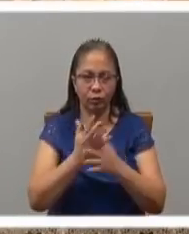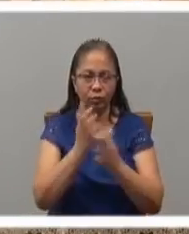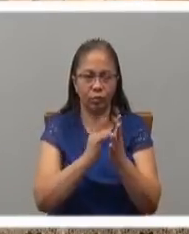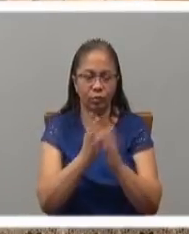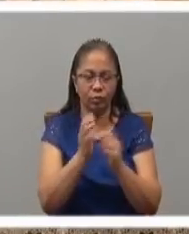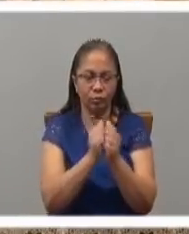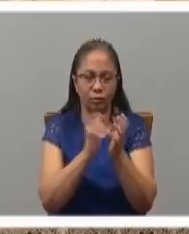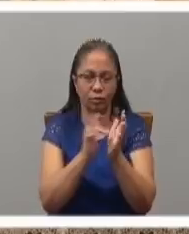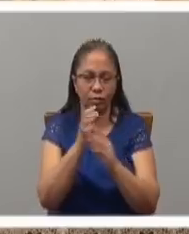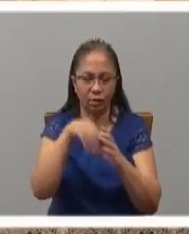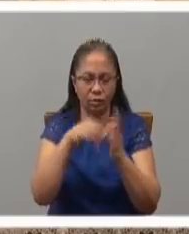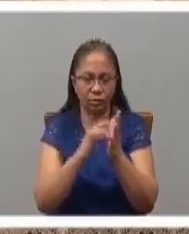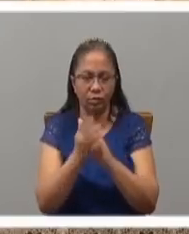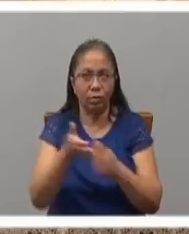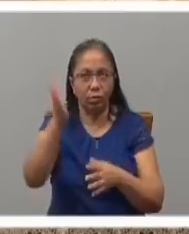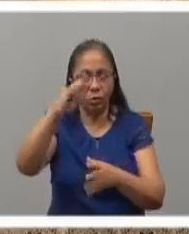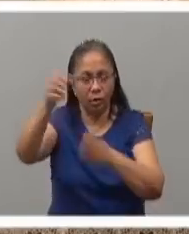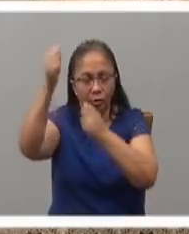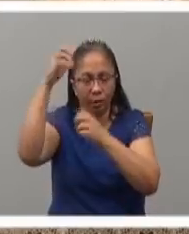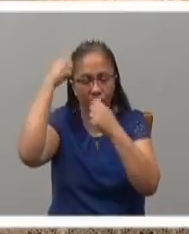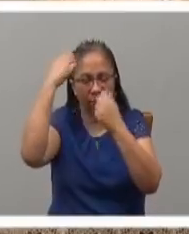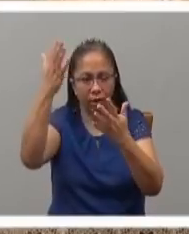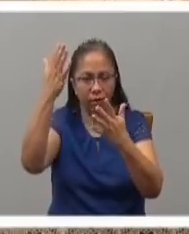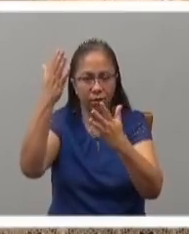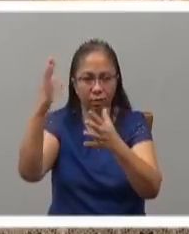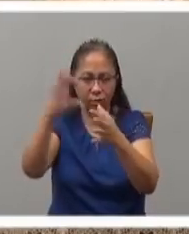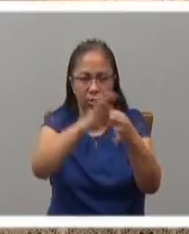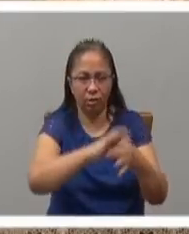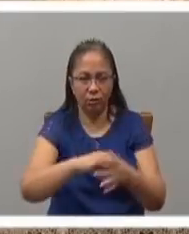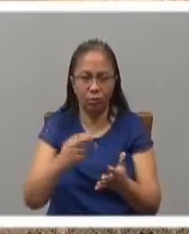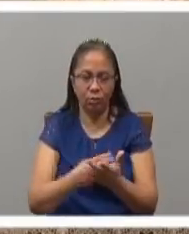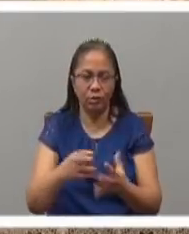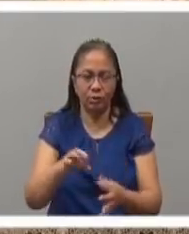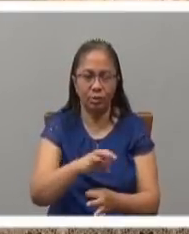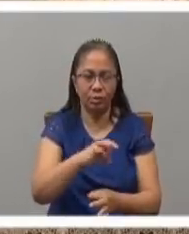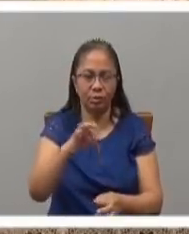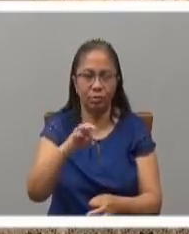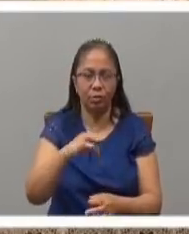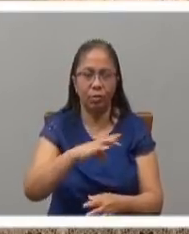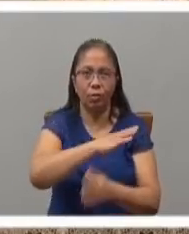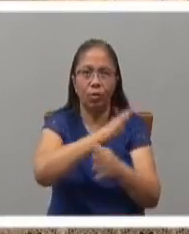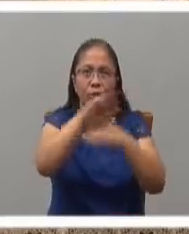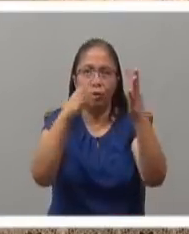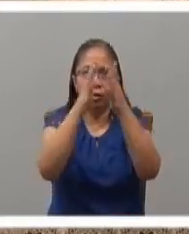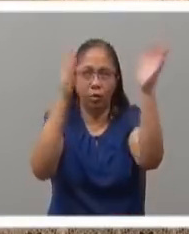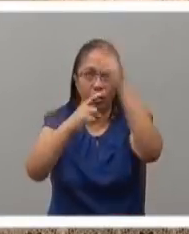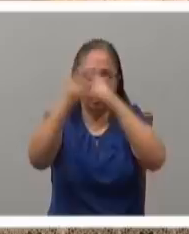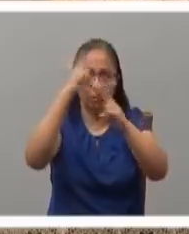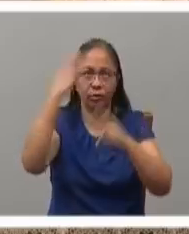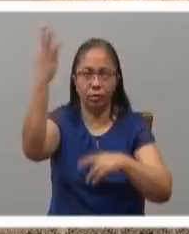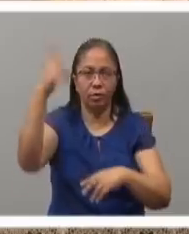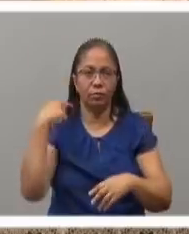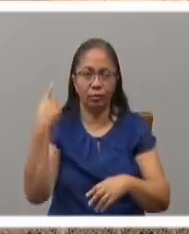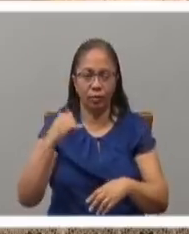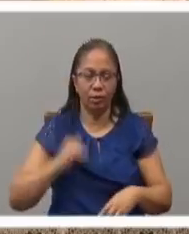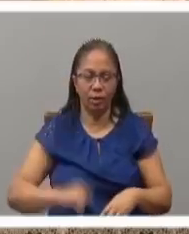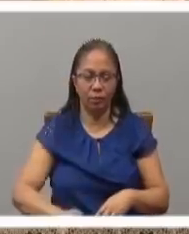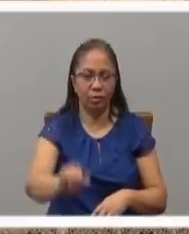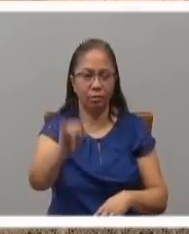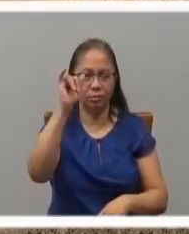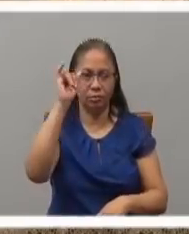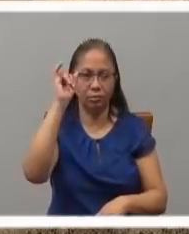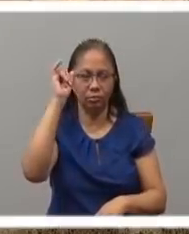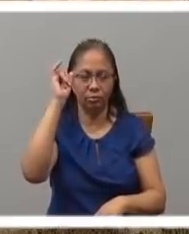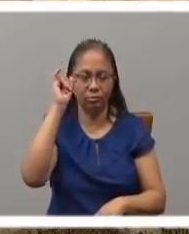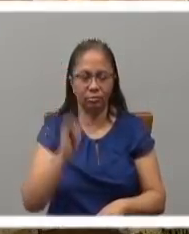Through him and with him and in him, O God, Almighty Father, in the unity of the Holy Spirit, all glory and honor is yours forever and